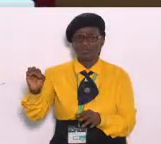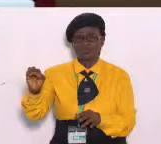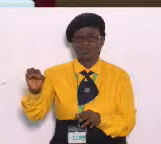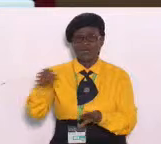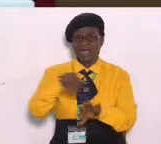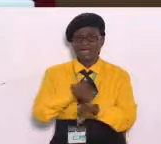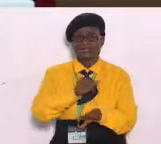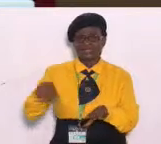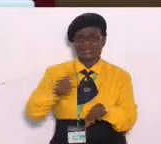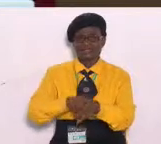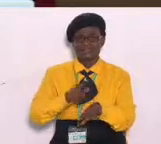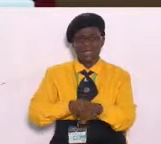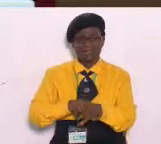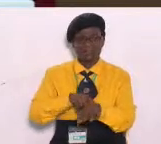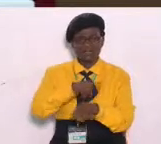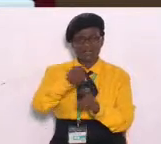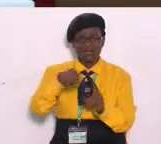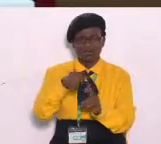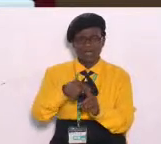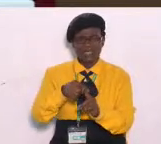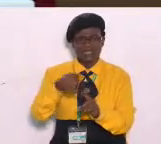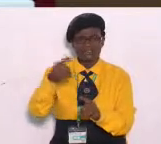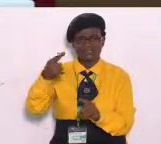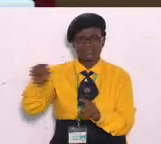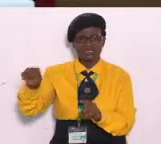at a time when the church was,